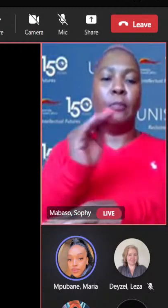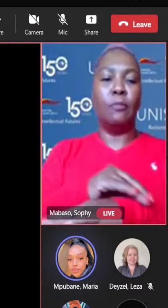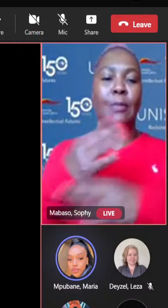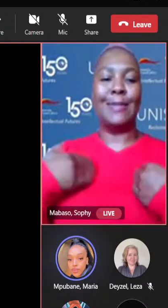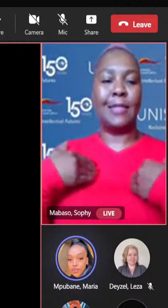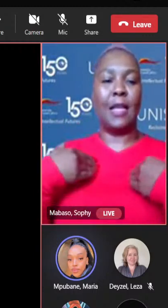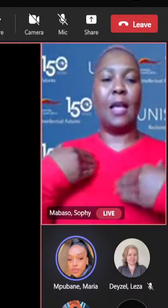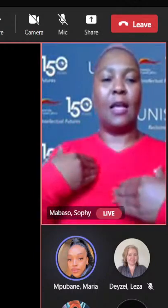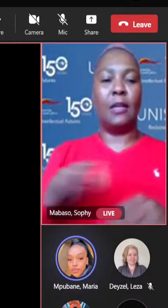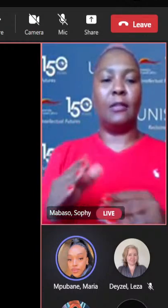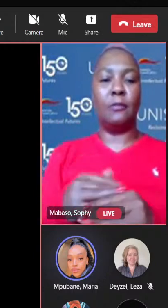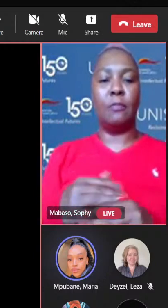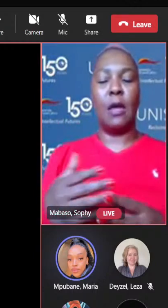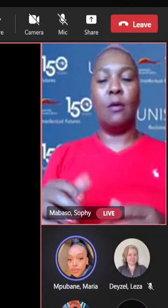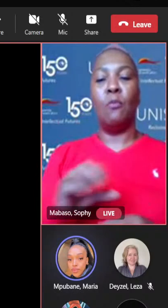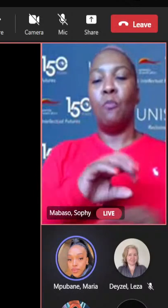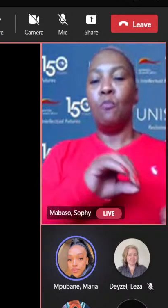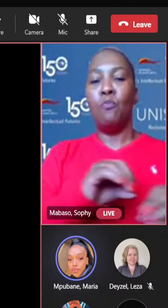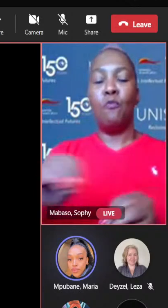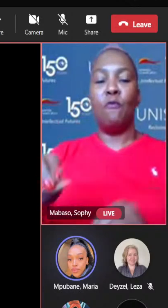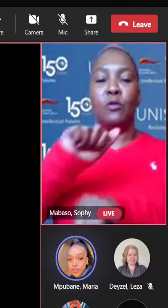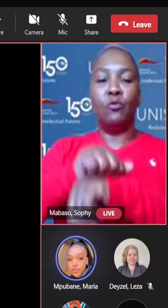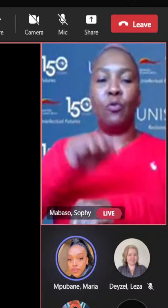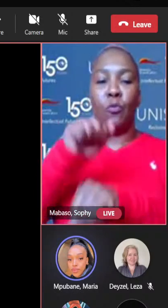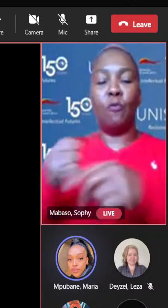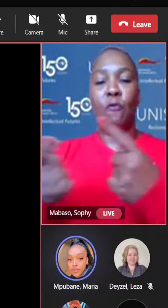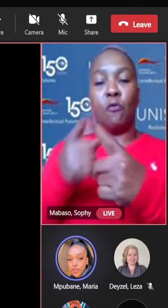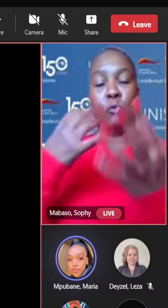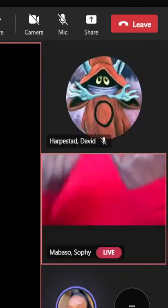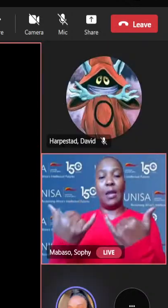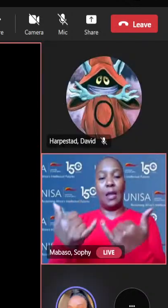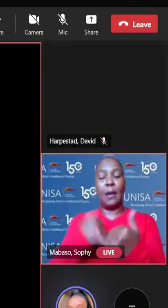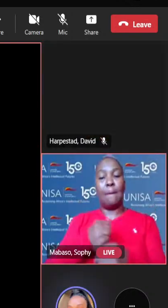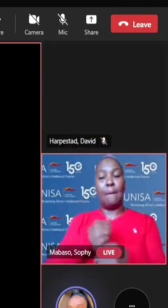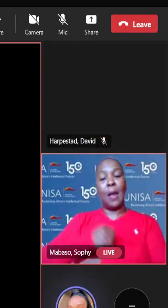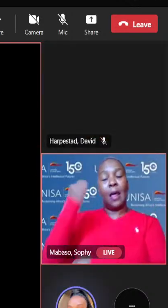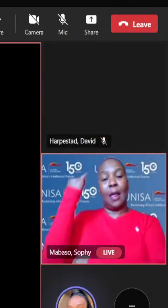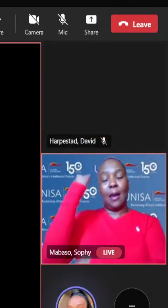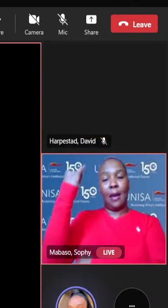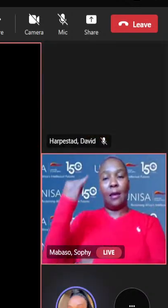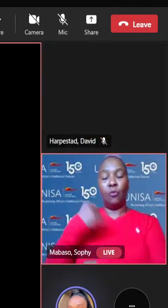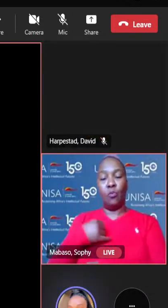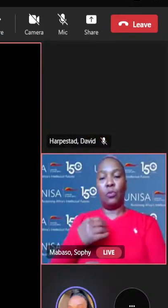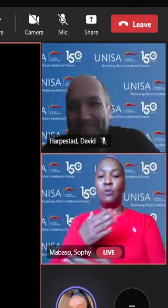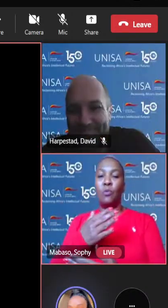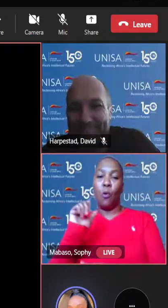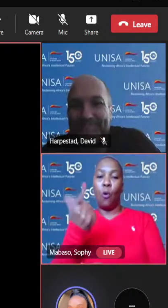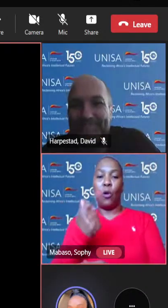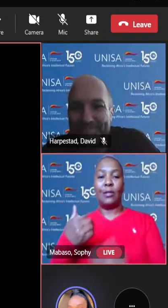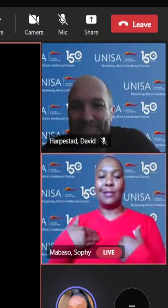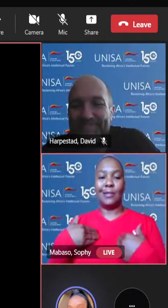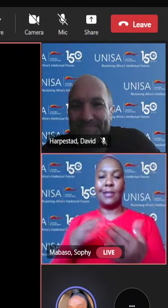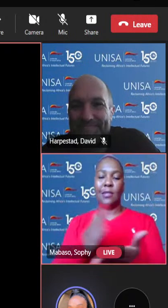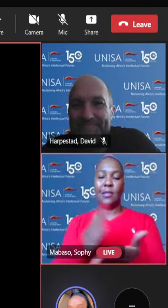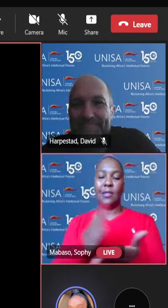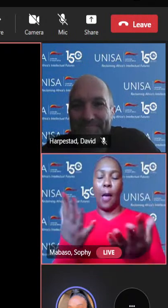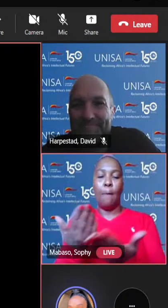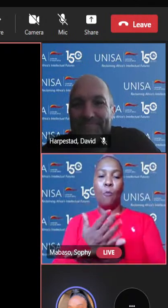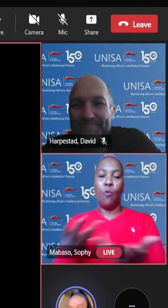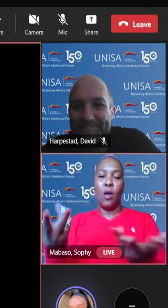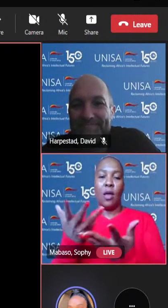moving stones today, which from my idea, it means that we all start somewhere and we all start